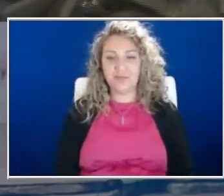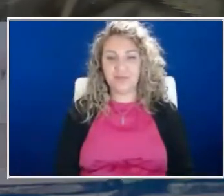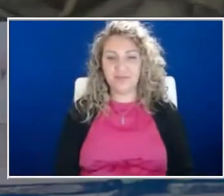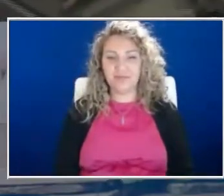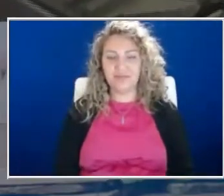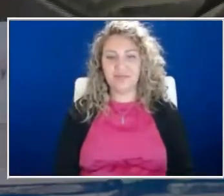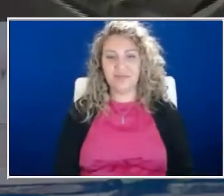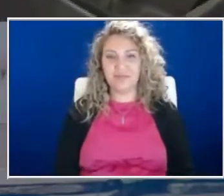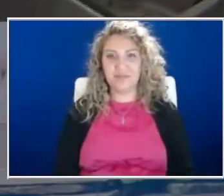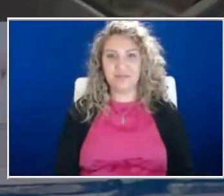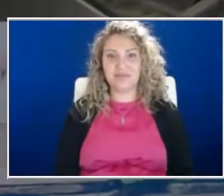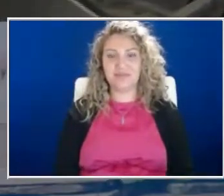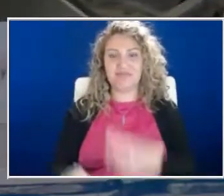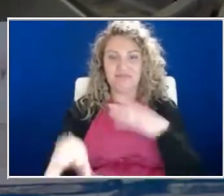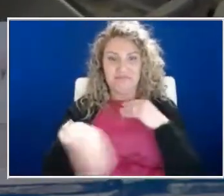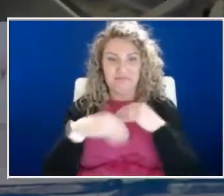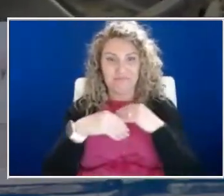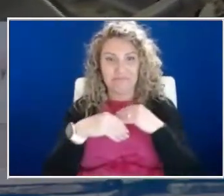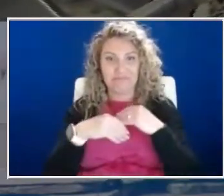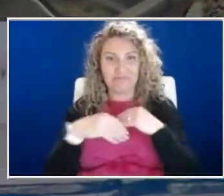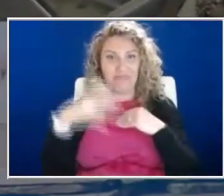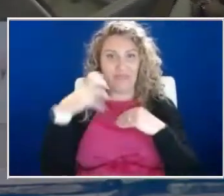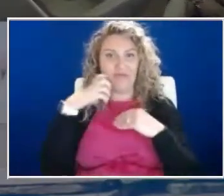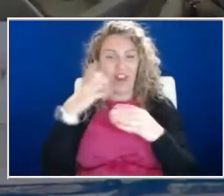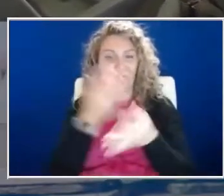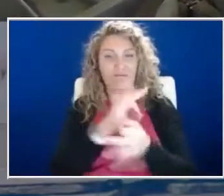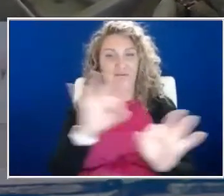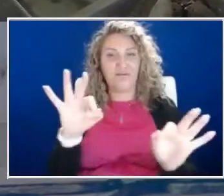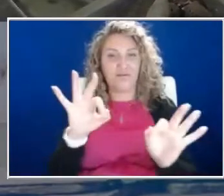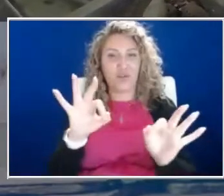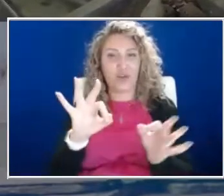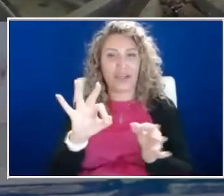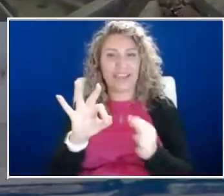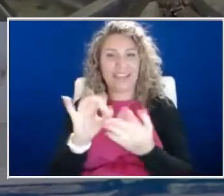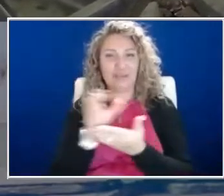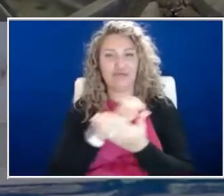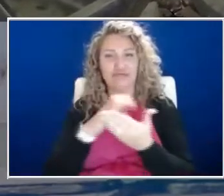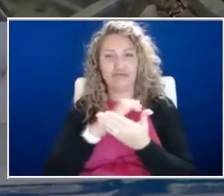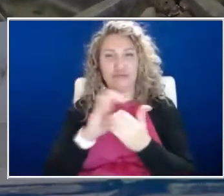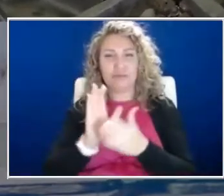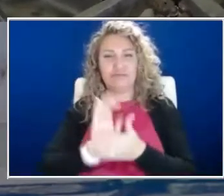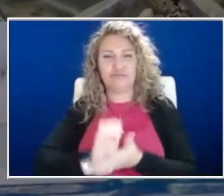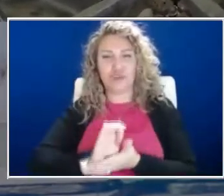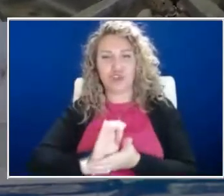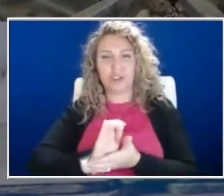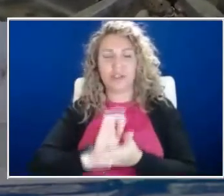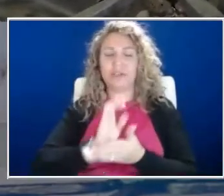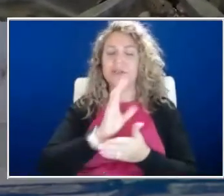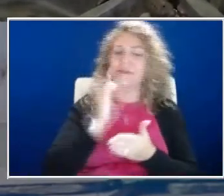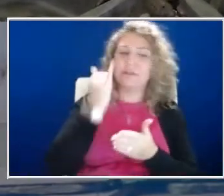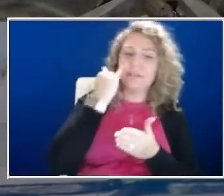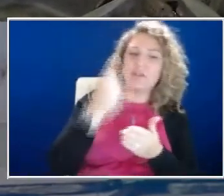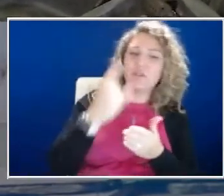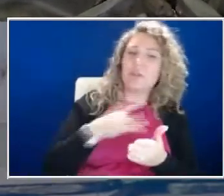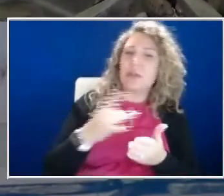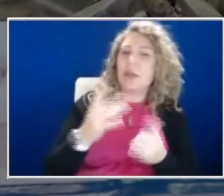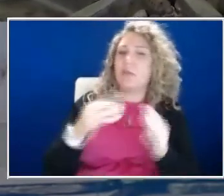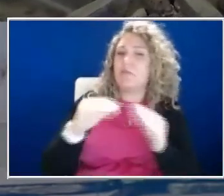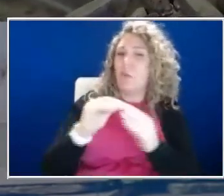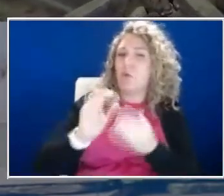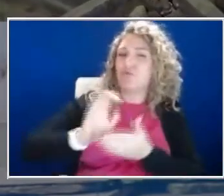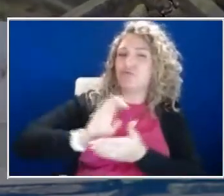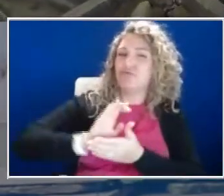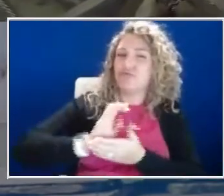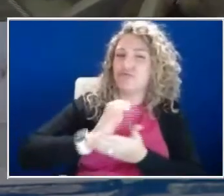And we're going to add in some fat-free cream cheese. Now, if you like your dish a little bit creamier, you can always use a low fat,